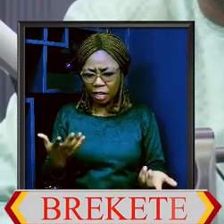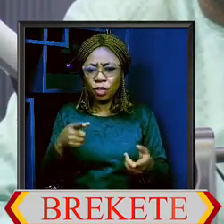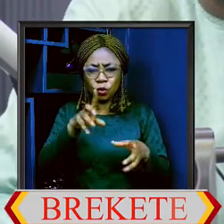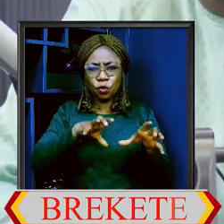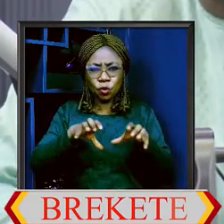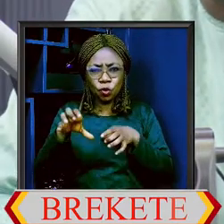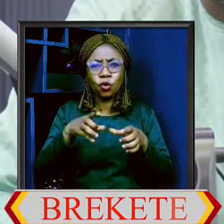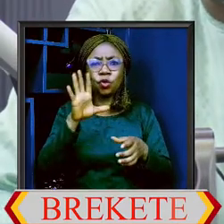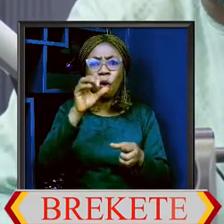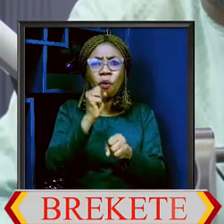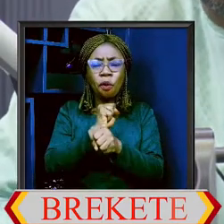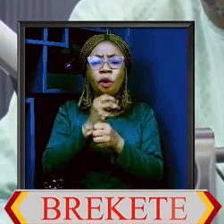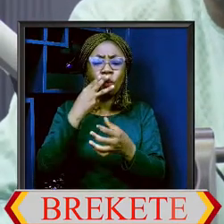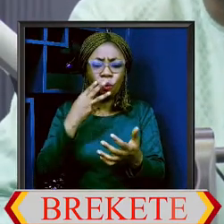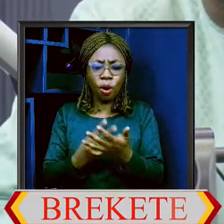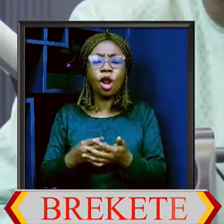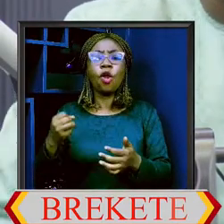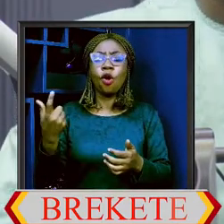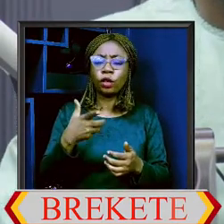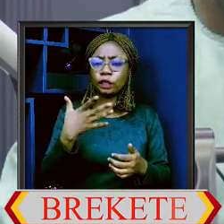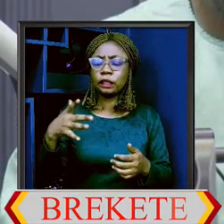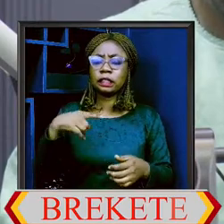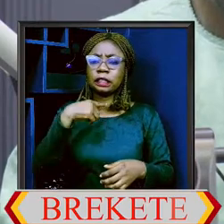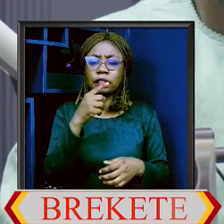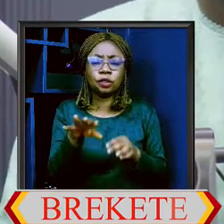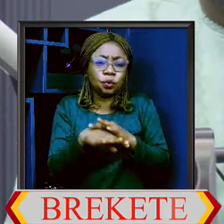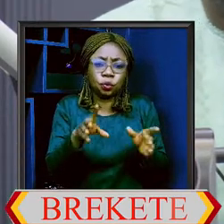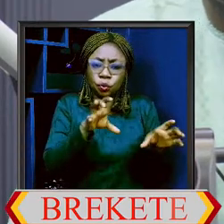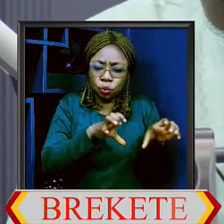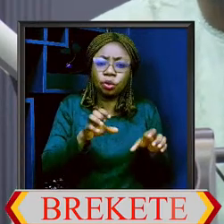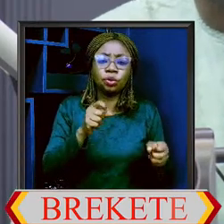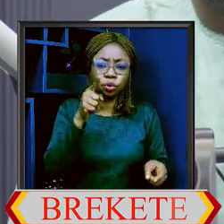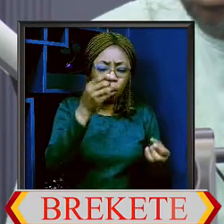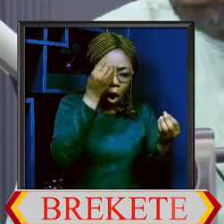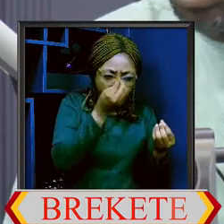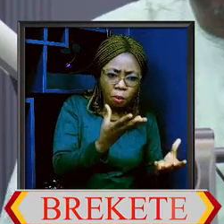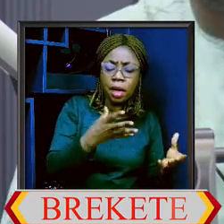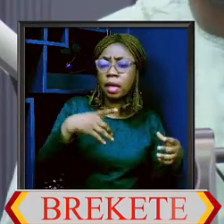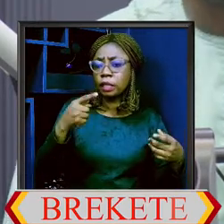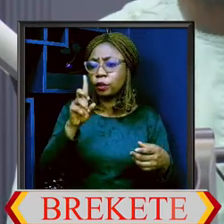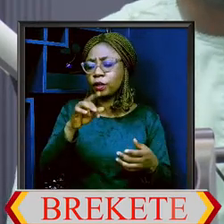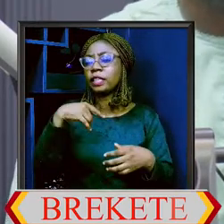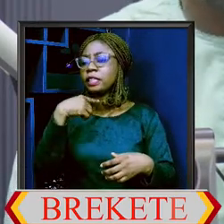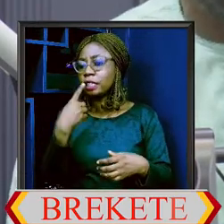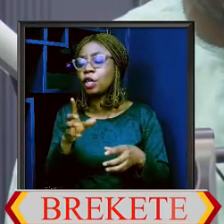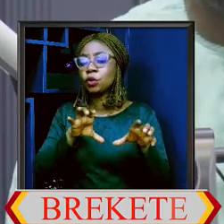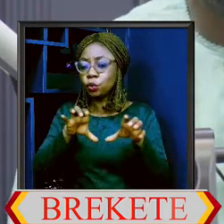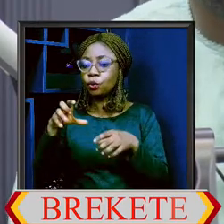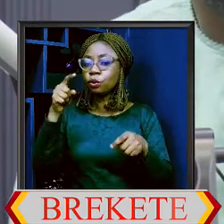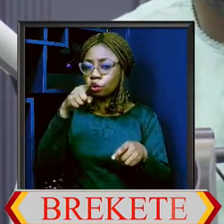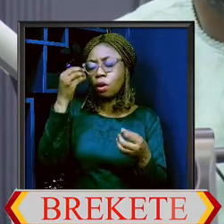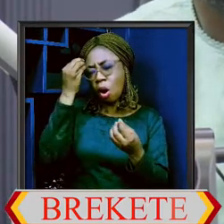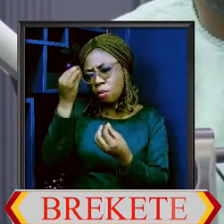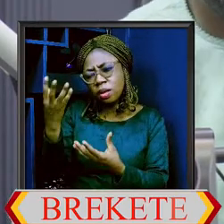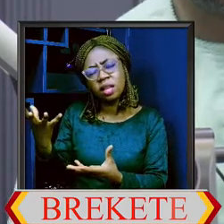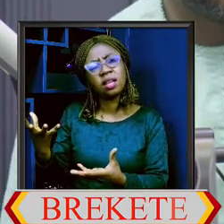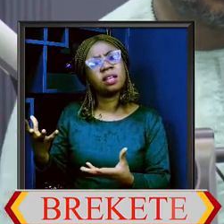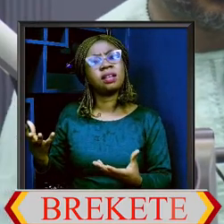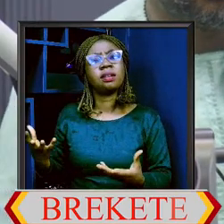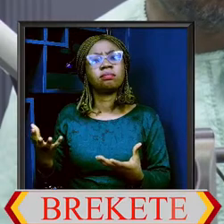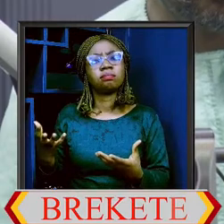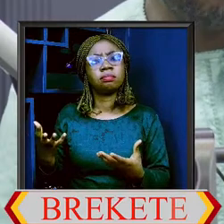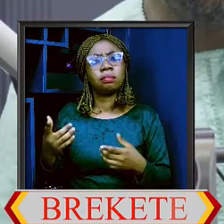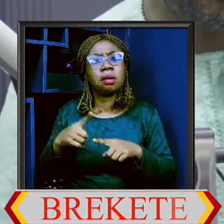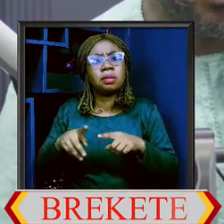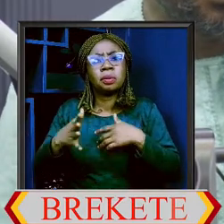diligently all the things make you know do you know do the the ones talk make you do you do them